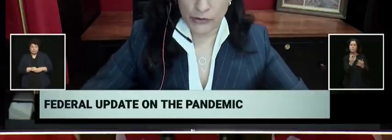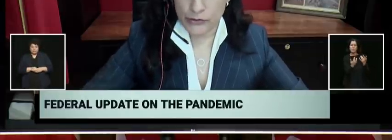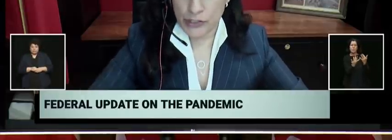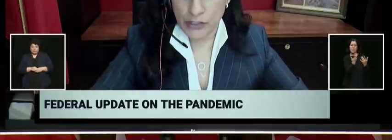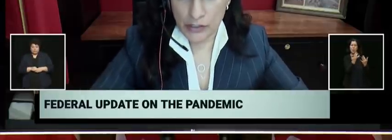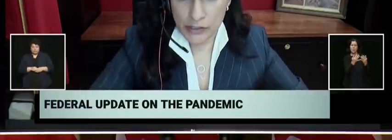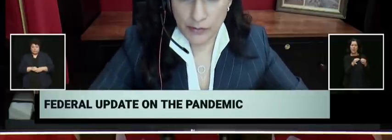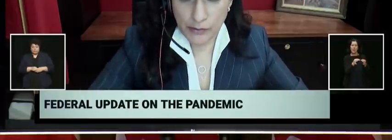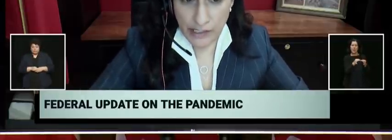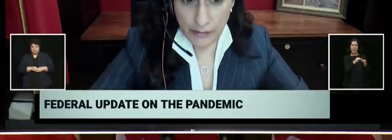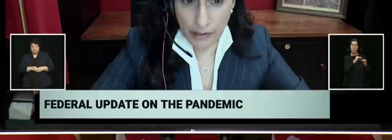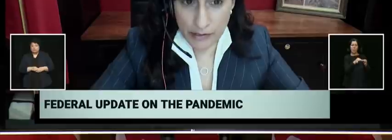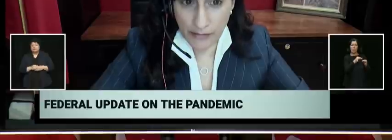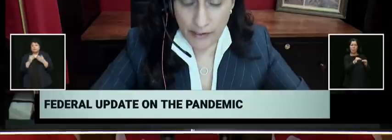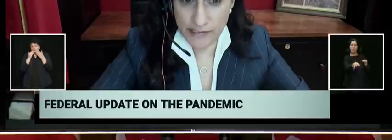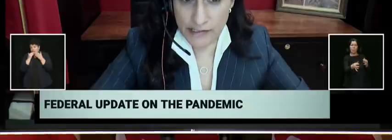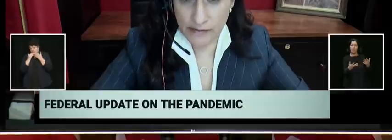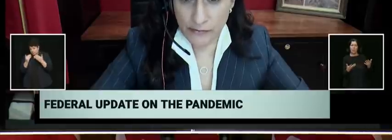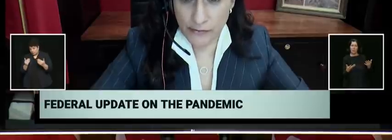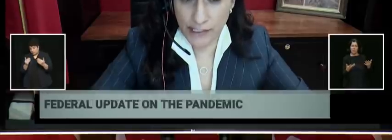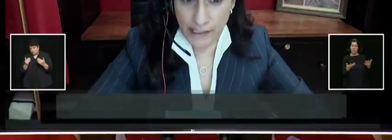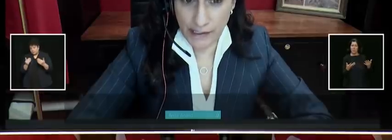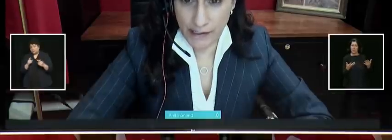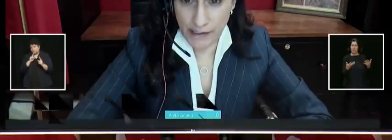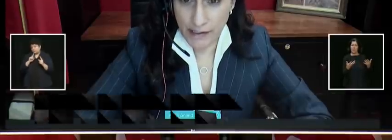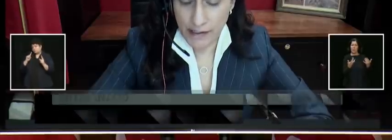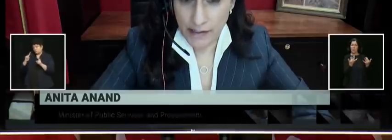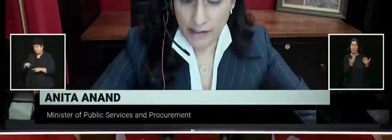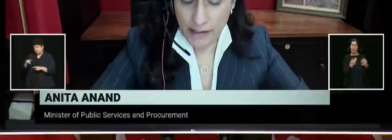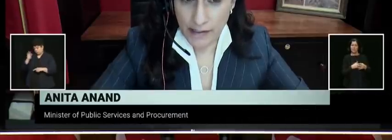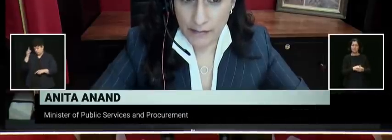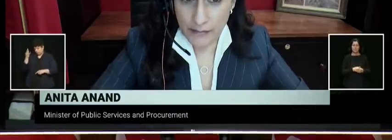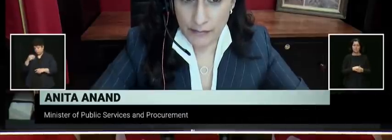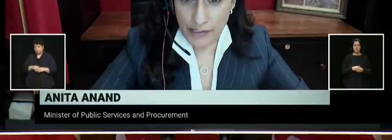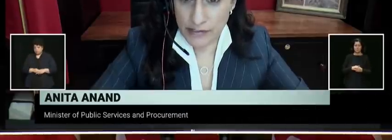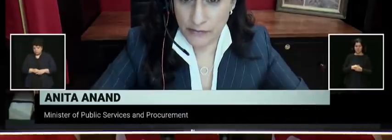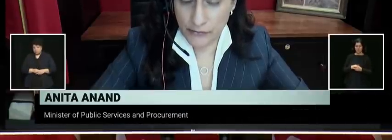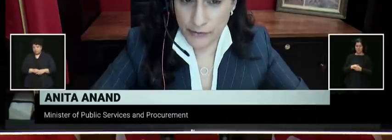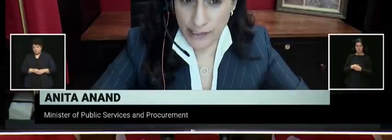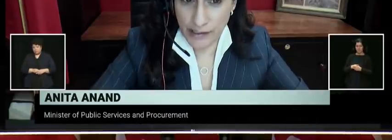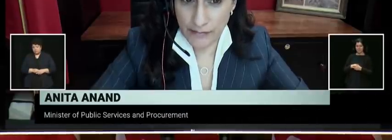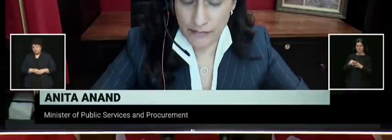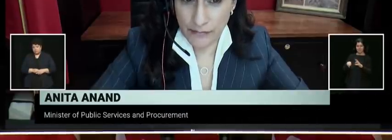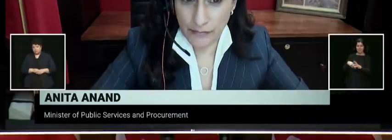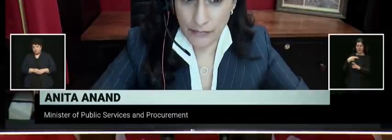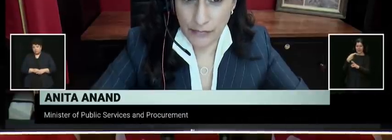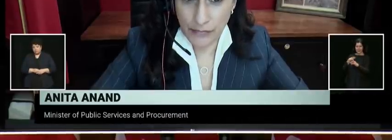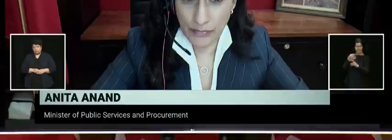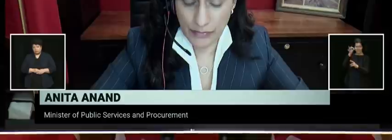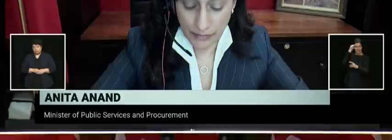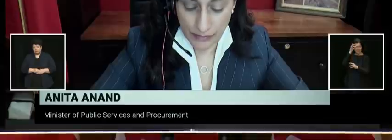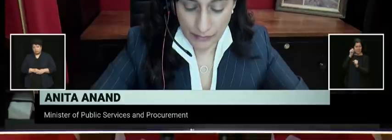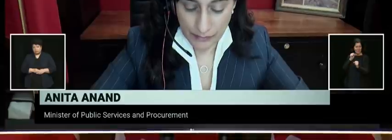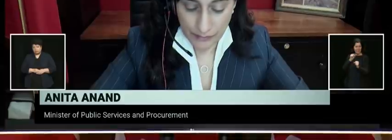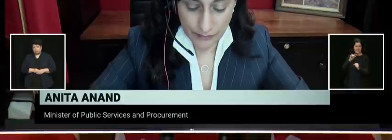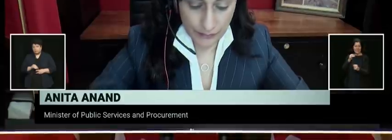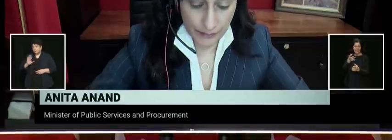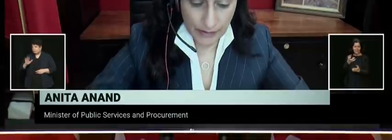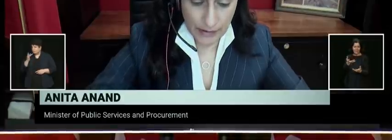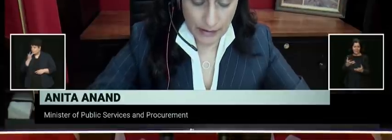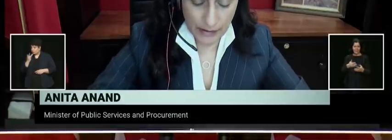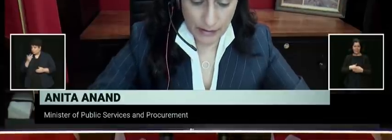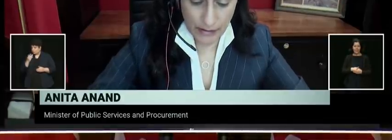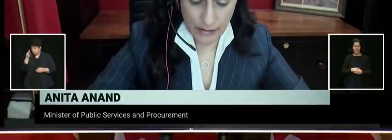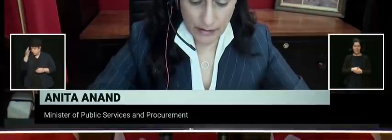Merci beaucoup. Je peux répondre en français si vous voulez. Qu'est-ce que vous voulez? Oui, s'il vous plaît, en français.